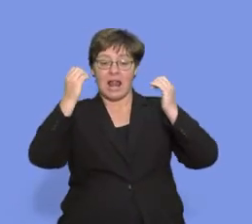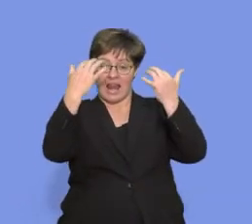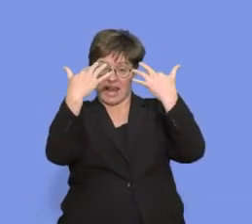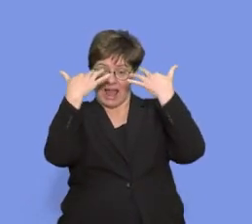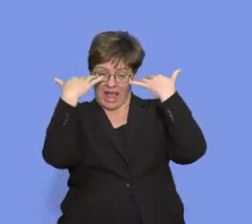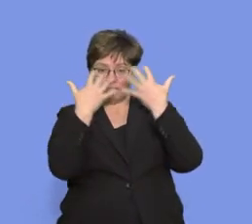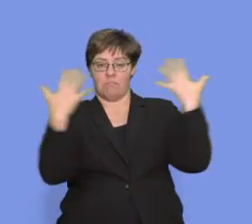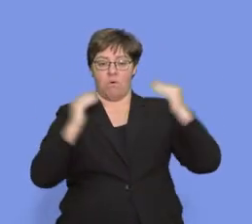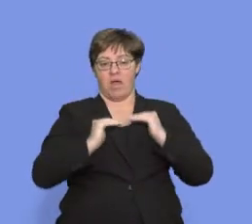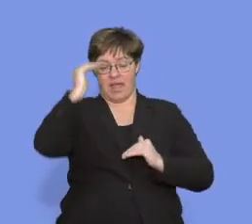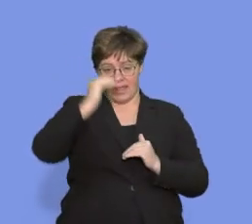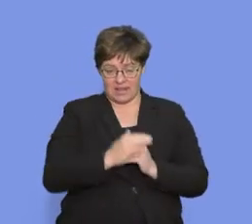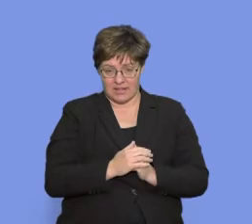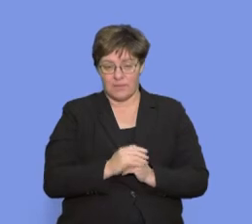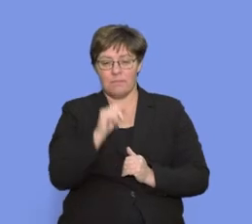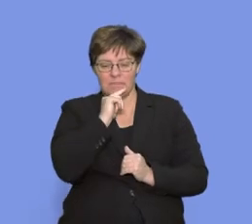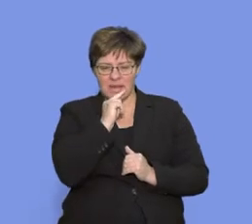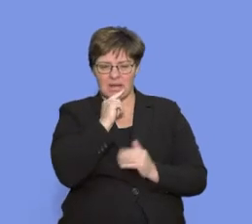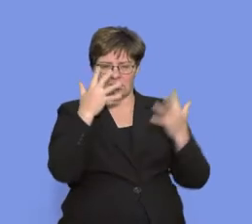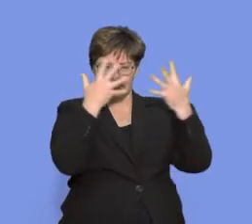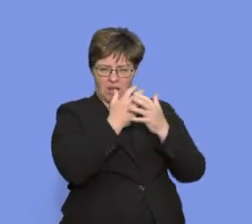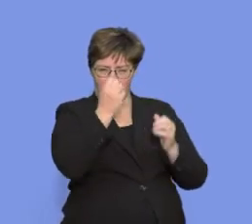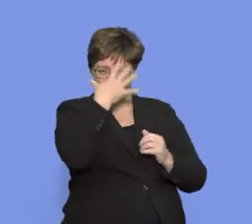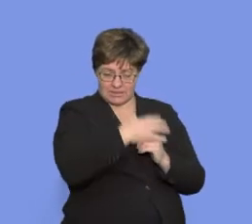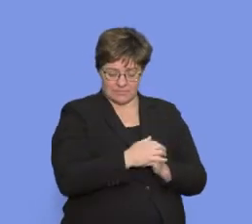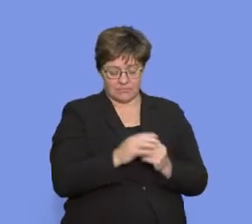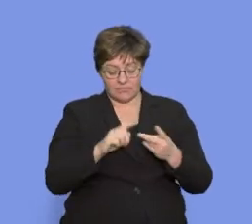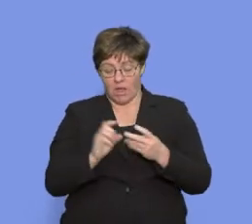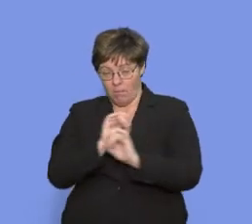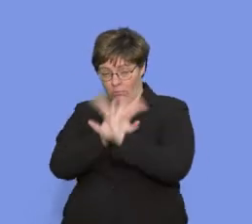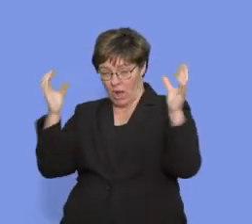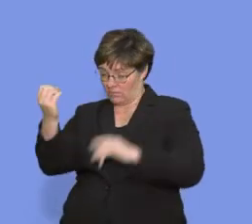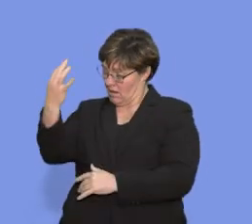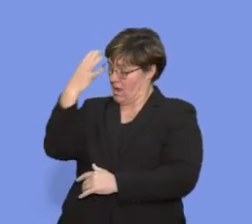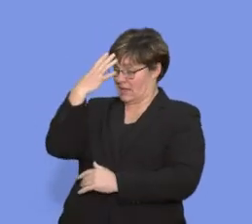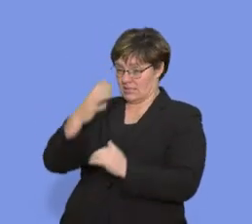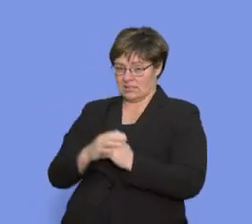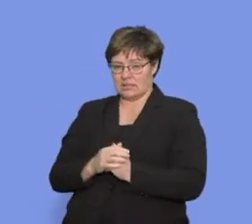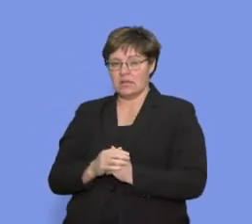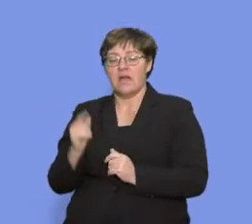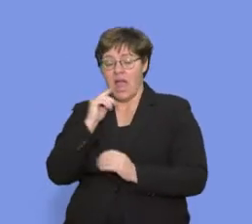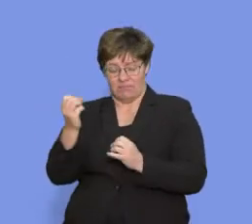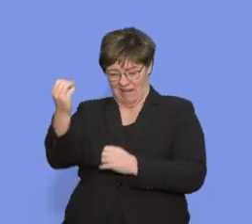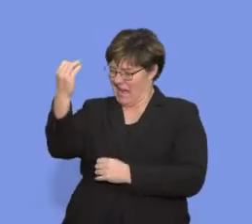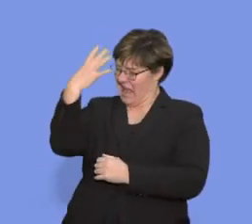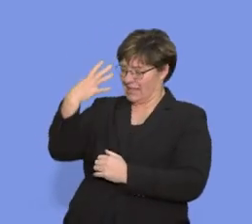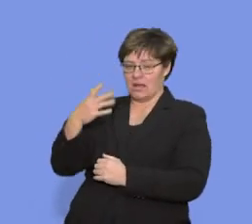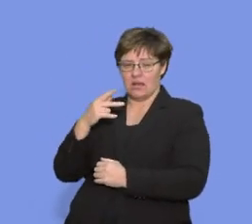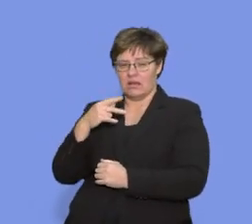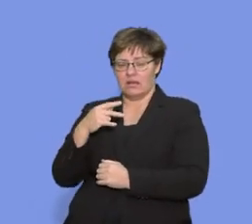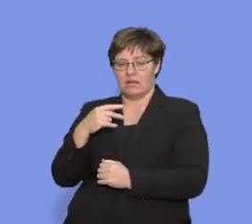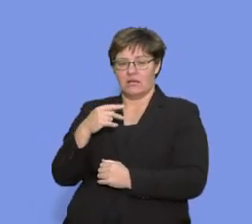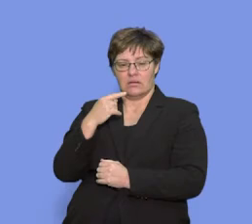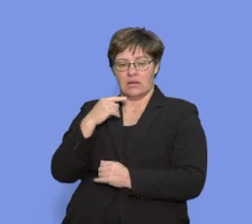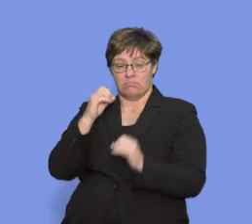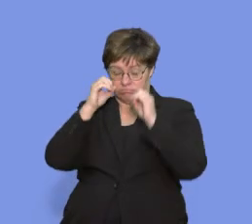light entering is increased. So that is in dim light. Let's have a look at bright light. Now think, if you're in bright light, you